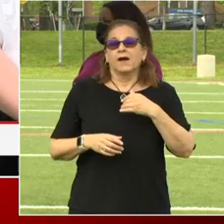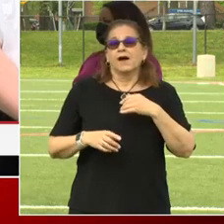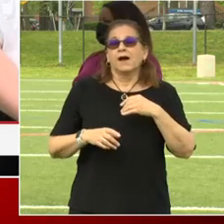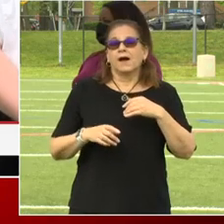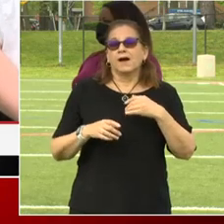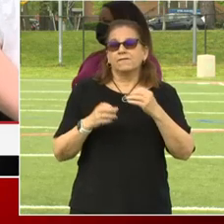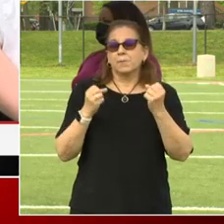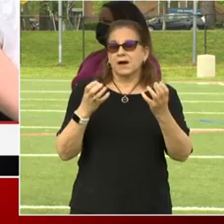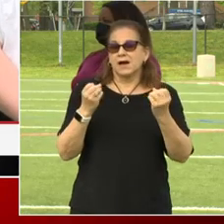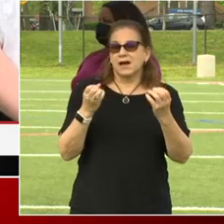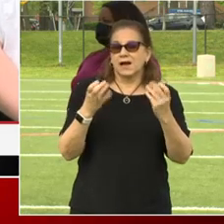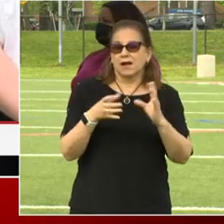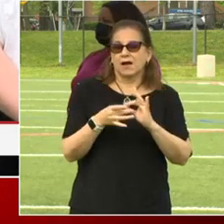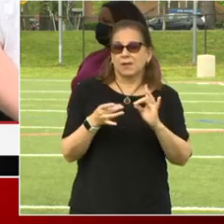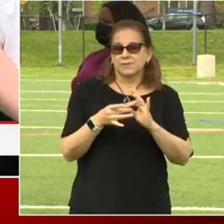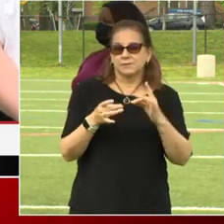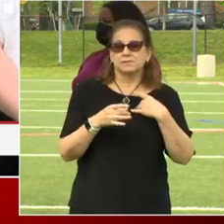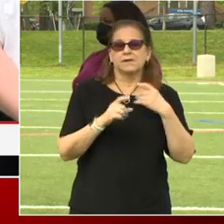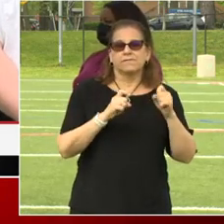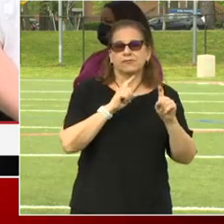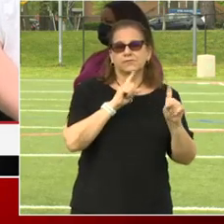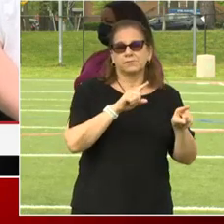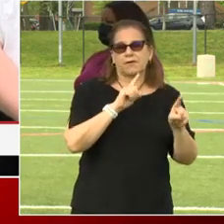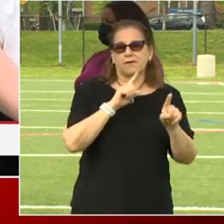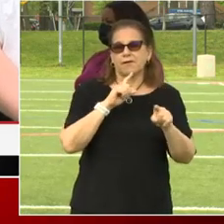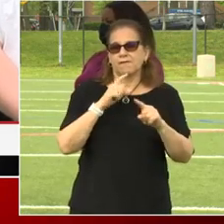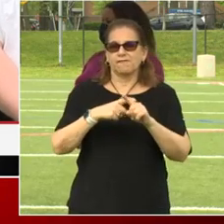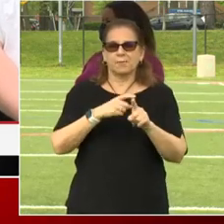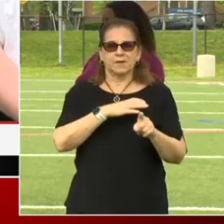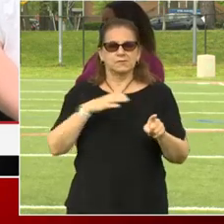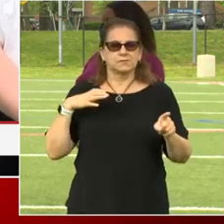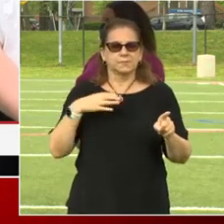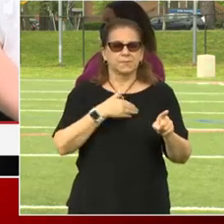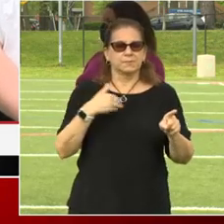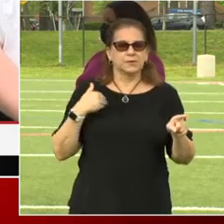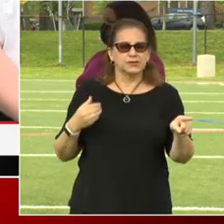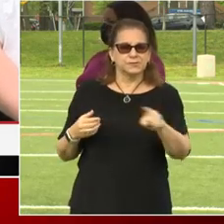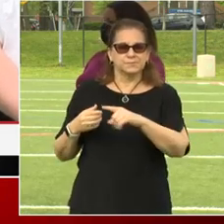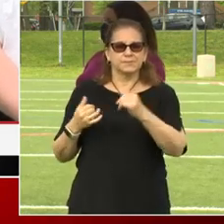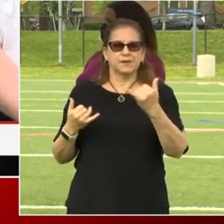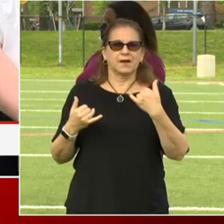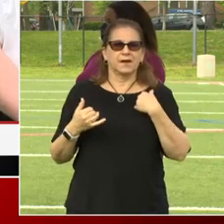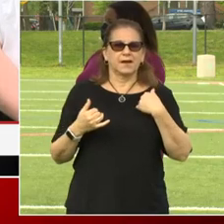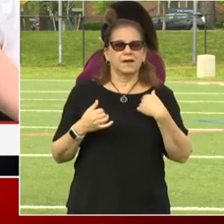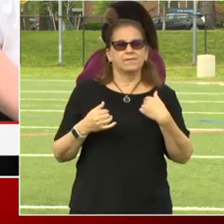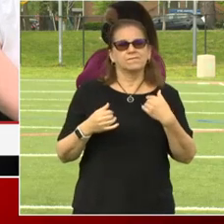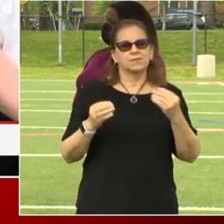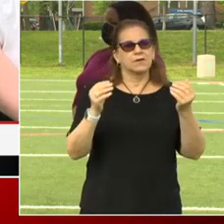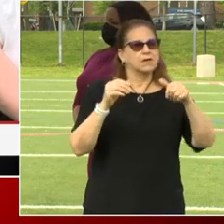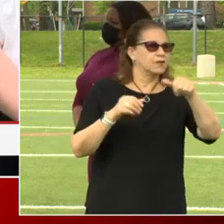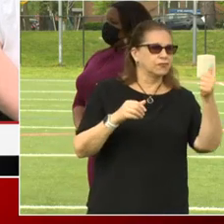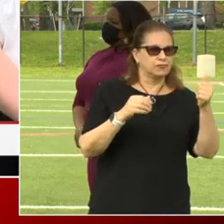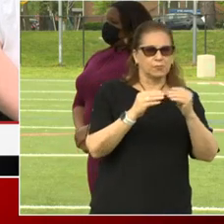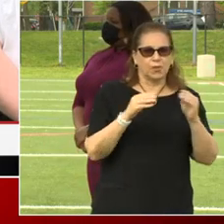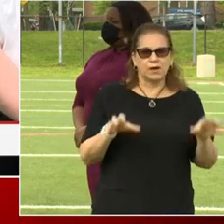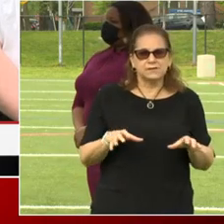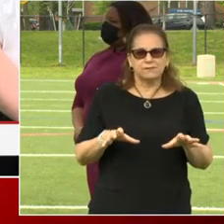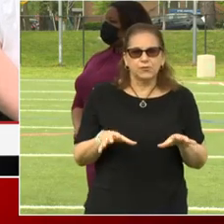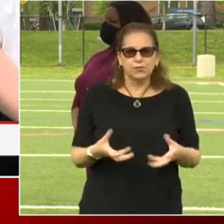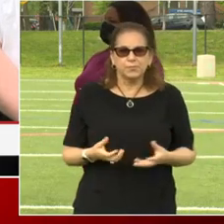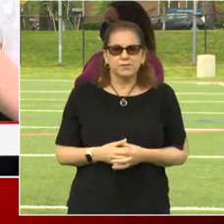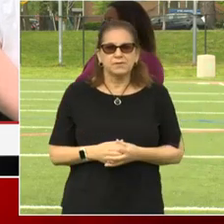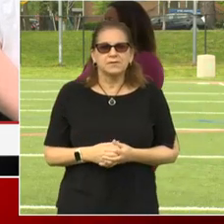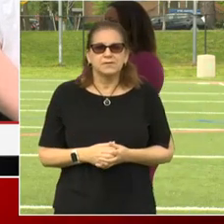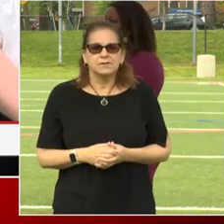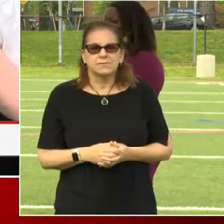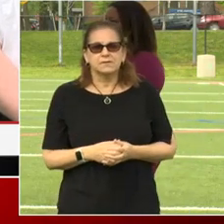other council members, as well as some of the more active groups from the Grassroots Planning Coalition to